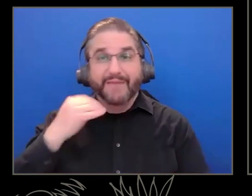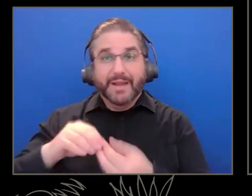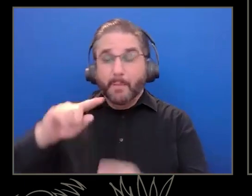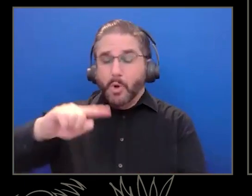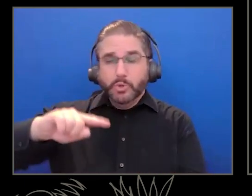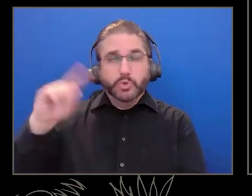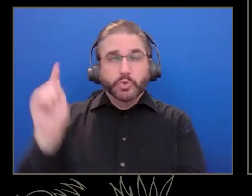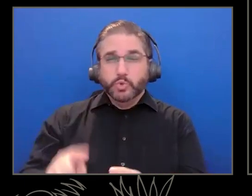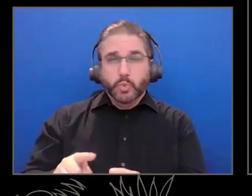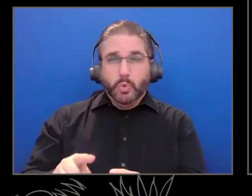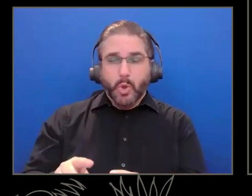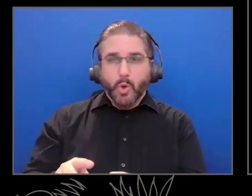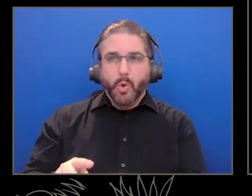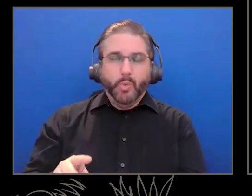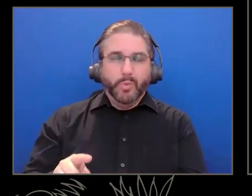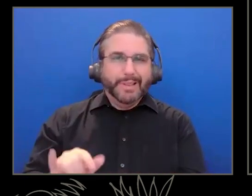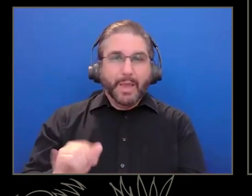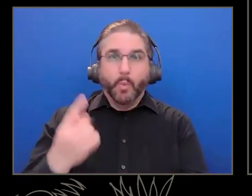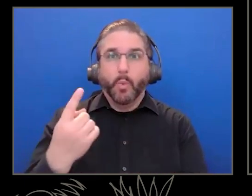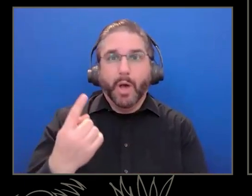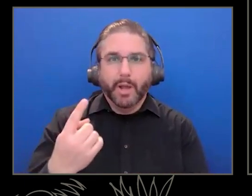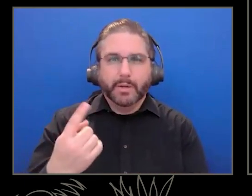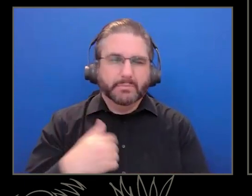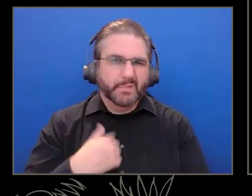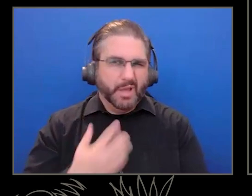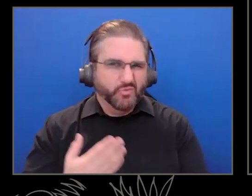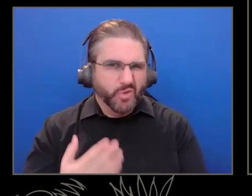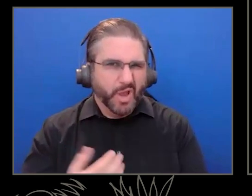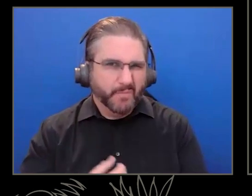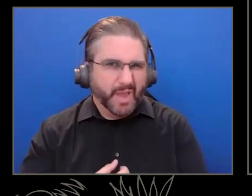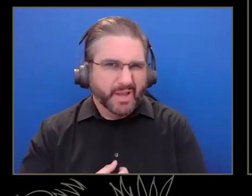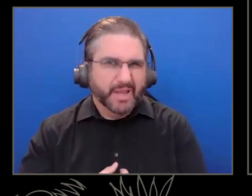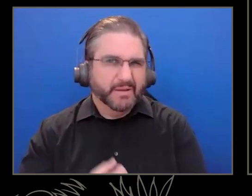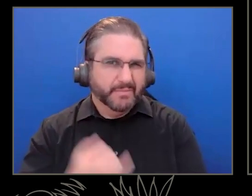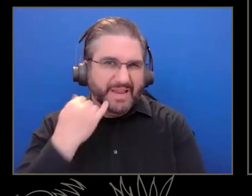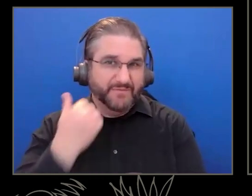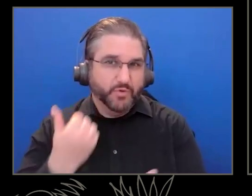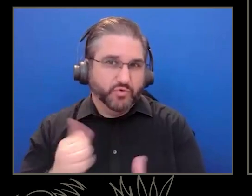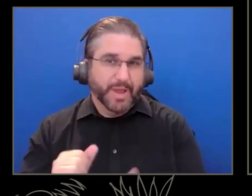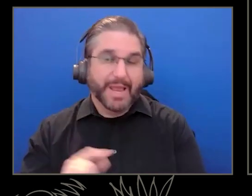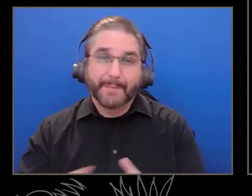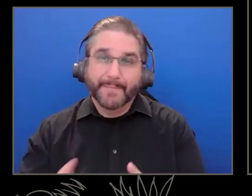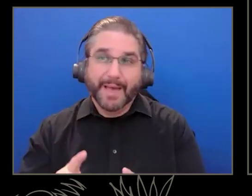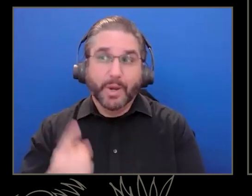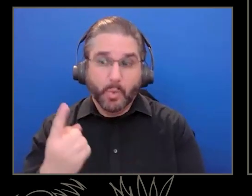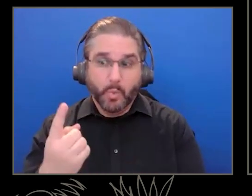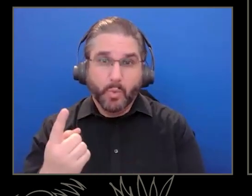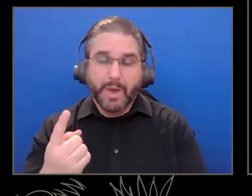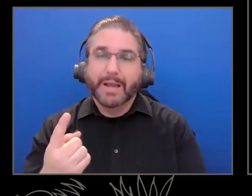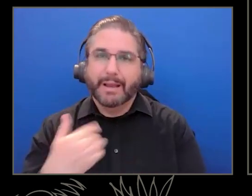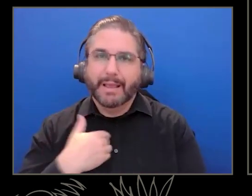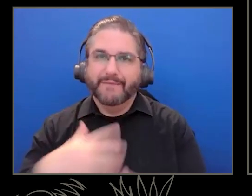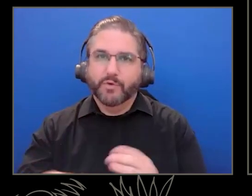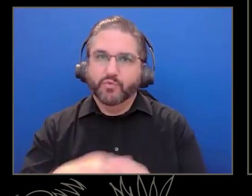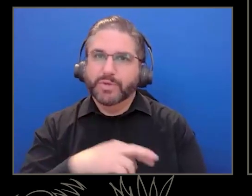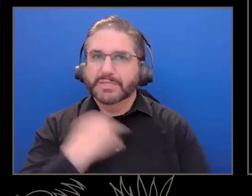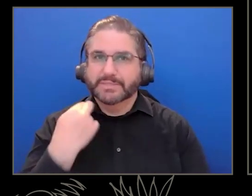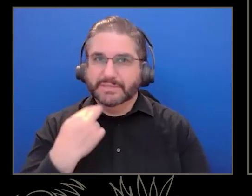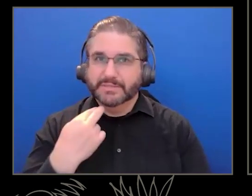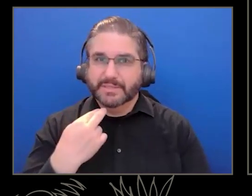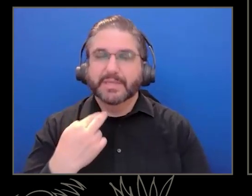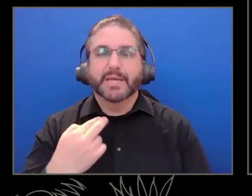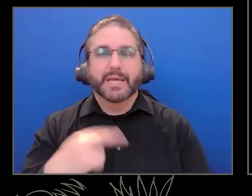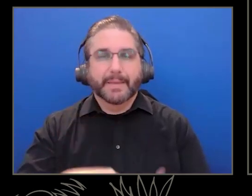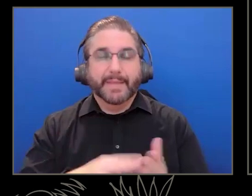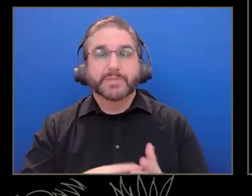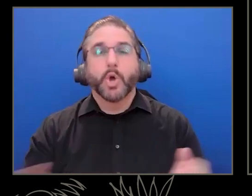is the thing that I'd recommend if you were rolling with this, but the risk it has is that you'll be making more requests to